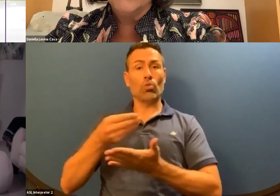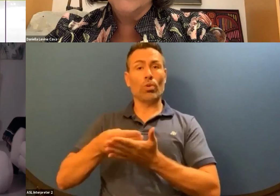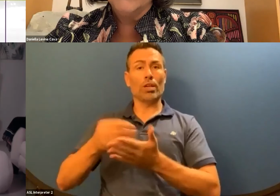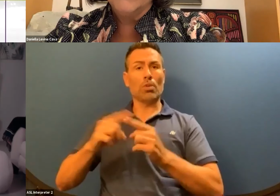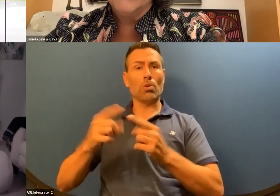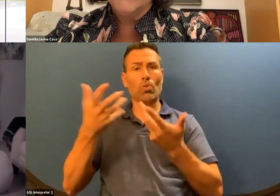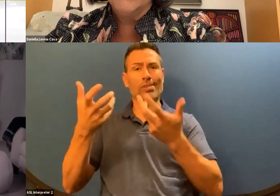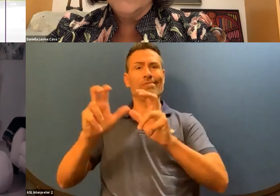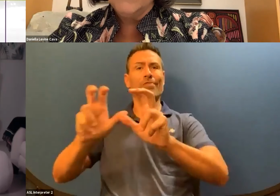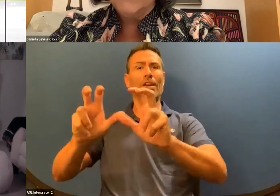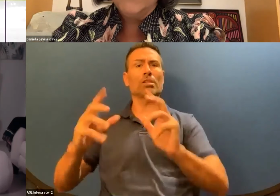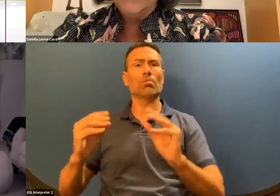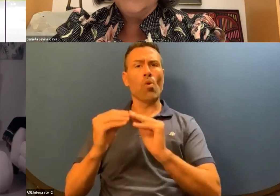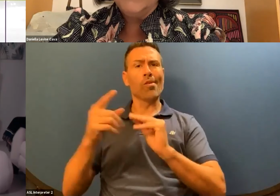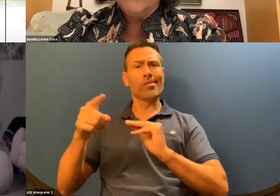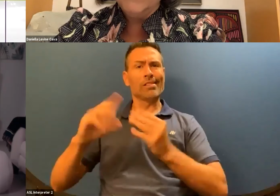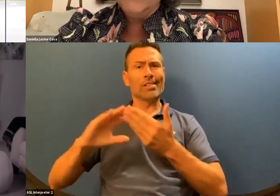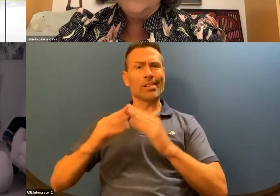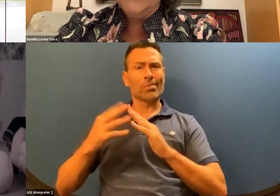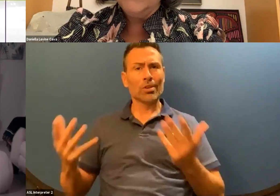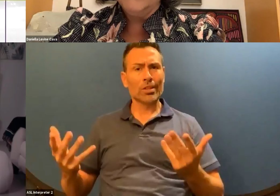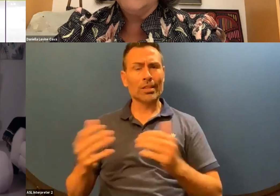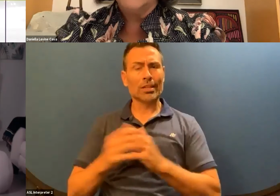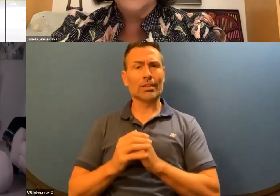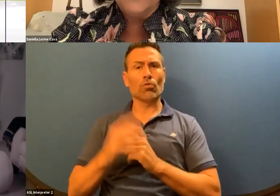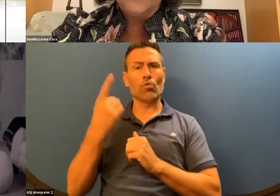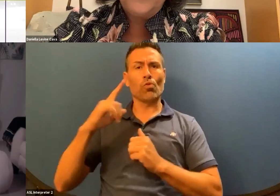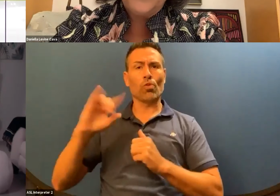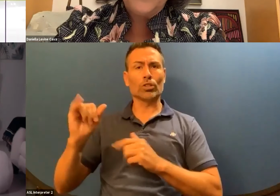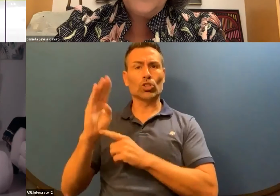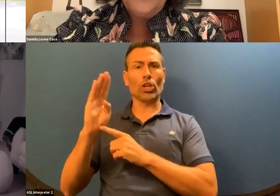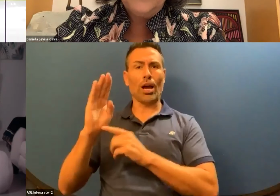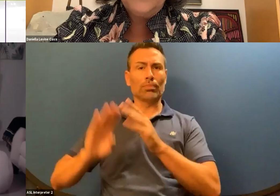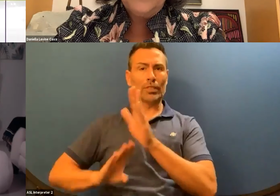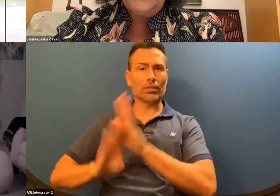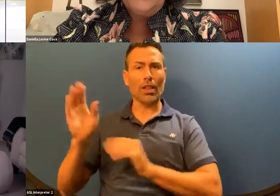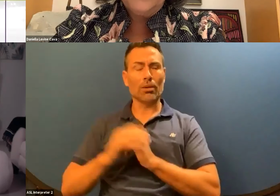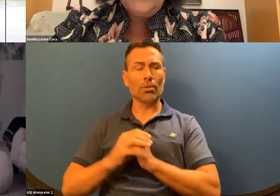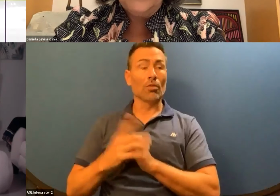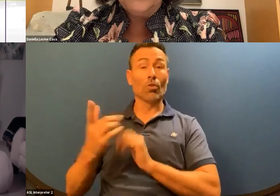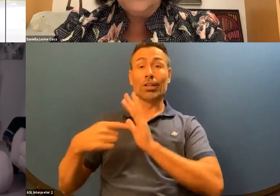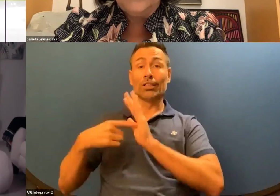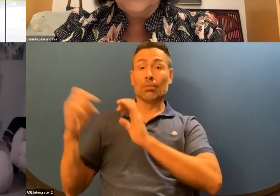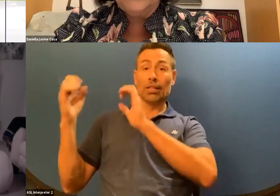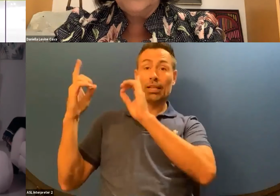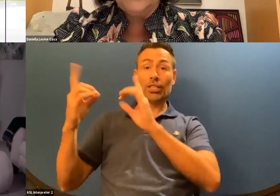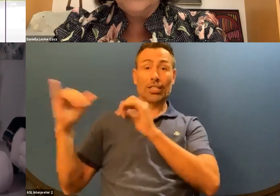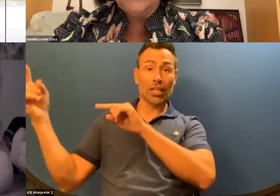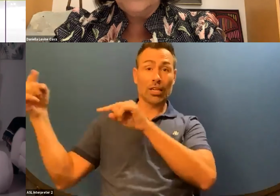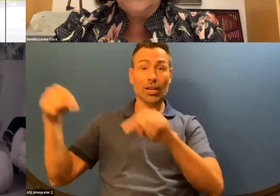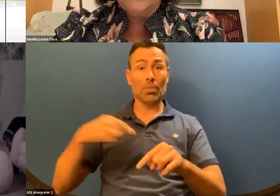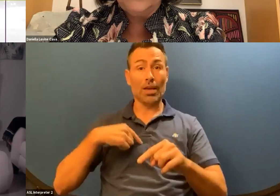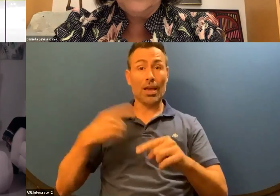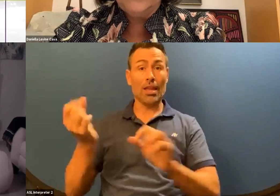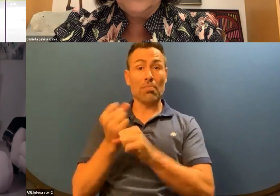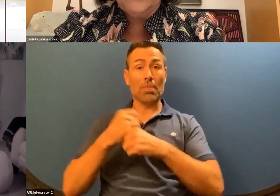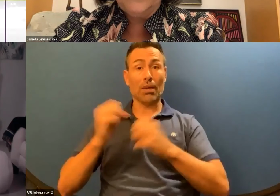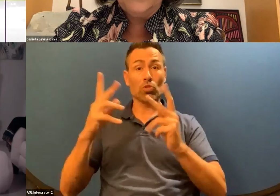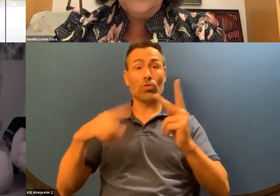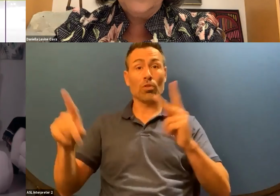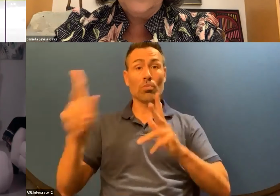community so that job incubators, you know, that education foundations that could come in and create these great opportunities, people get